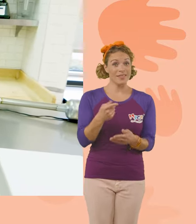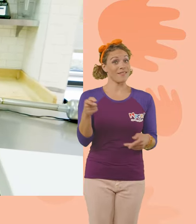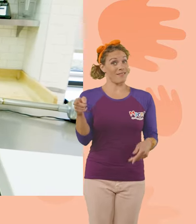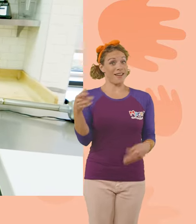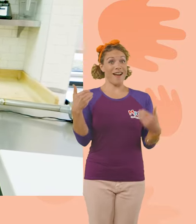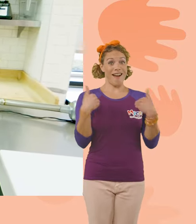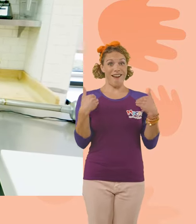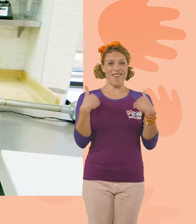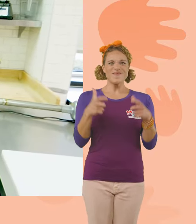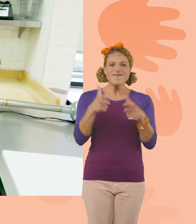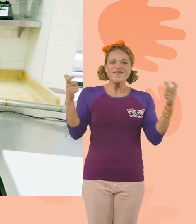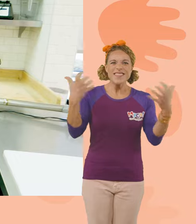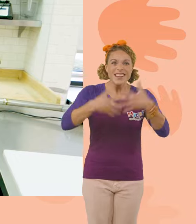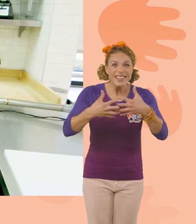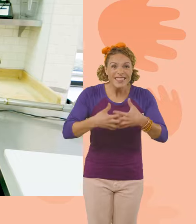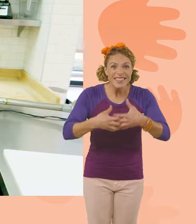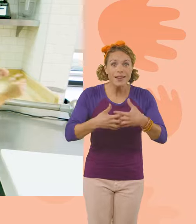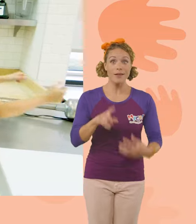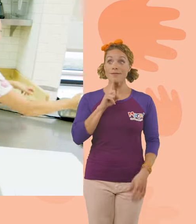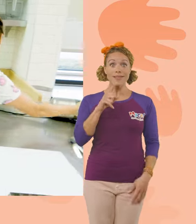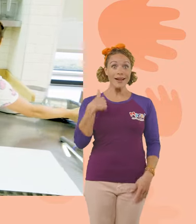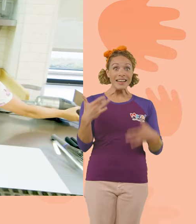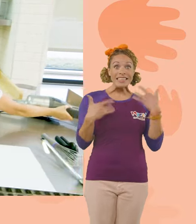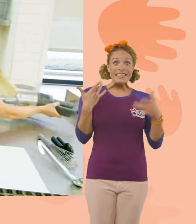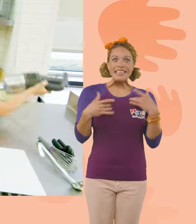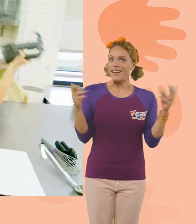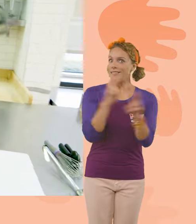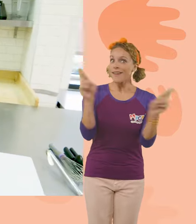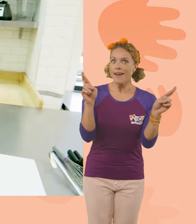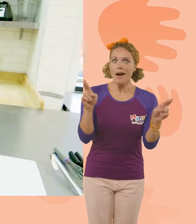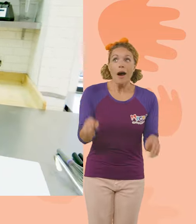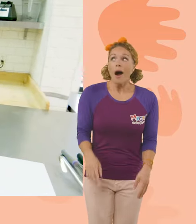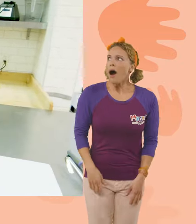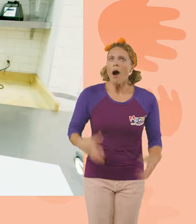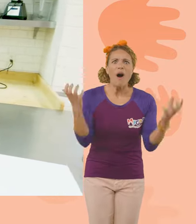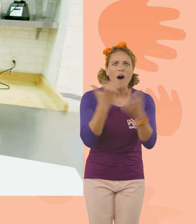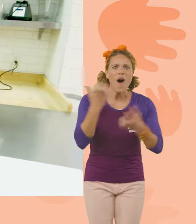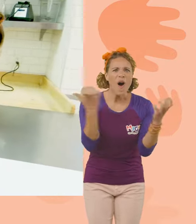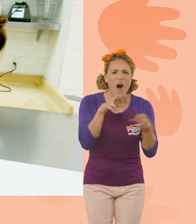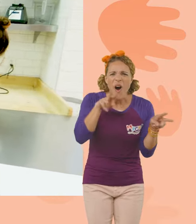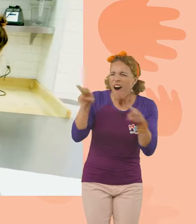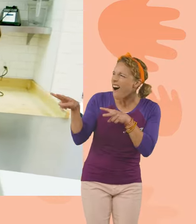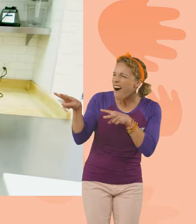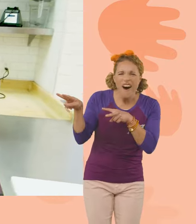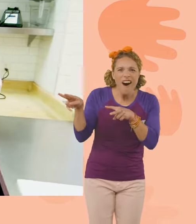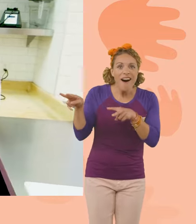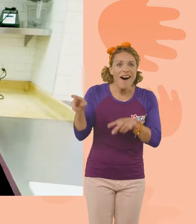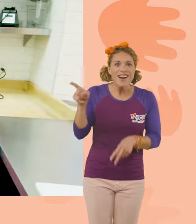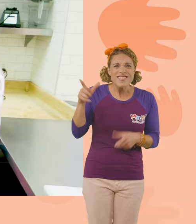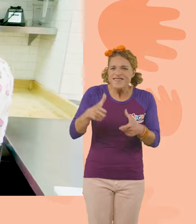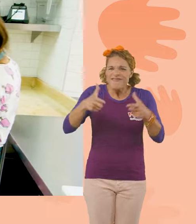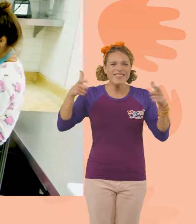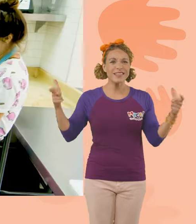have some big equipment we use here. Really? I'm excited. Whoa, look at that.